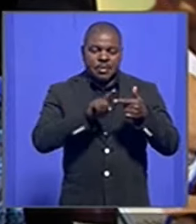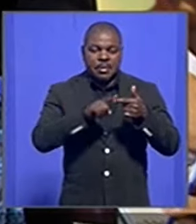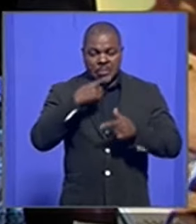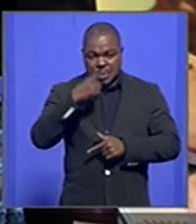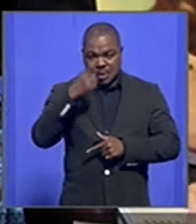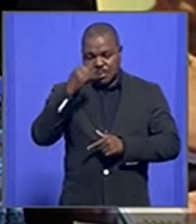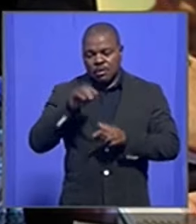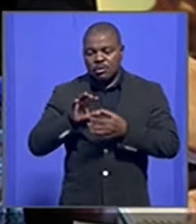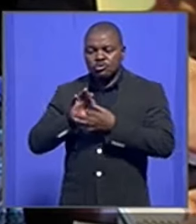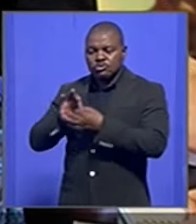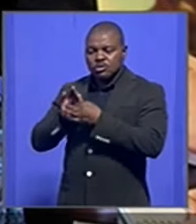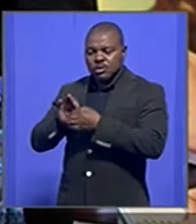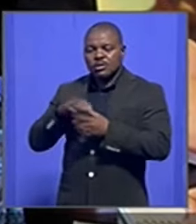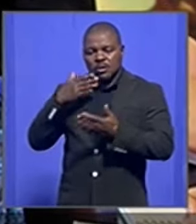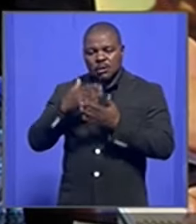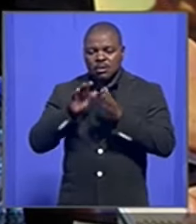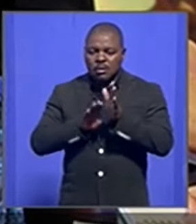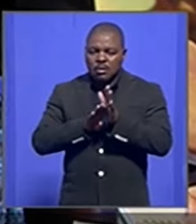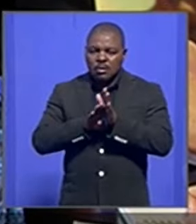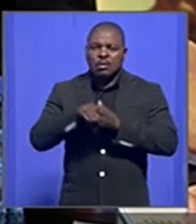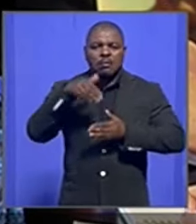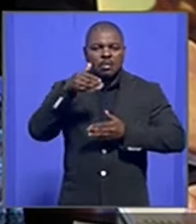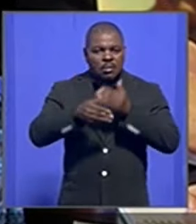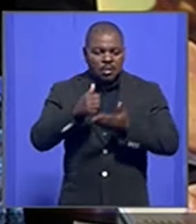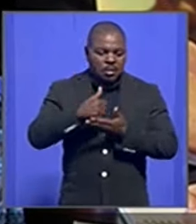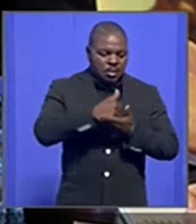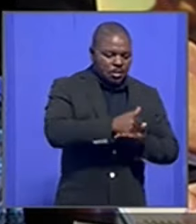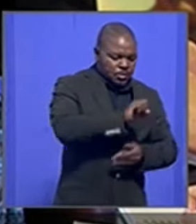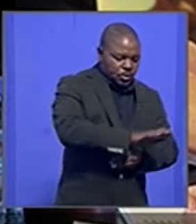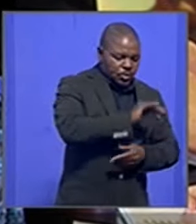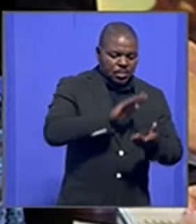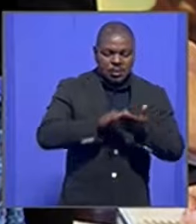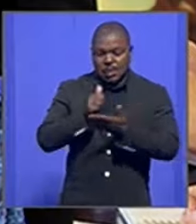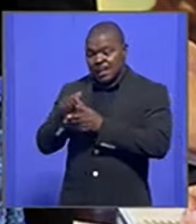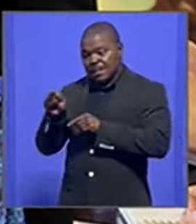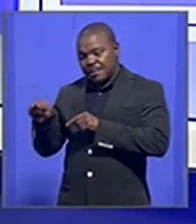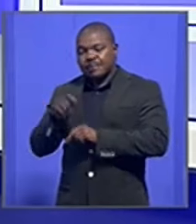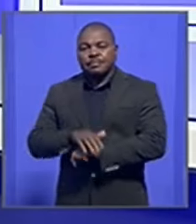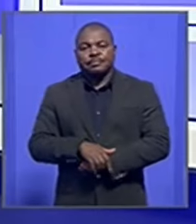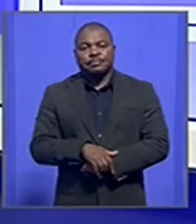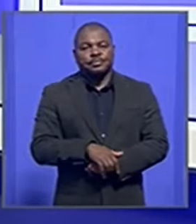to be beneficial to South Africa and to Vietnam.